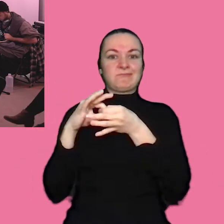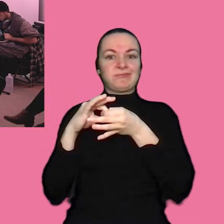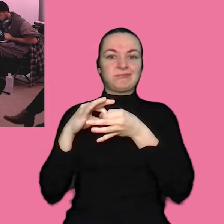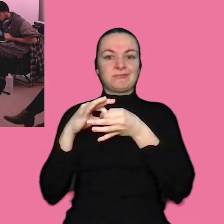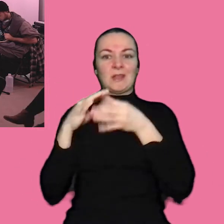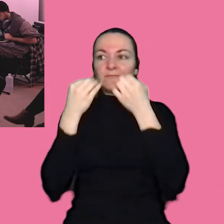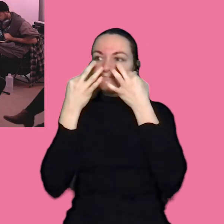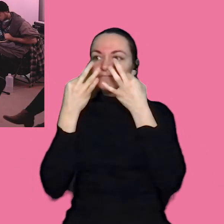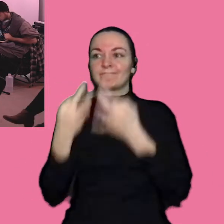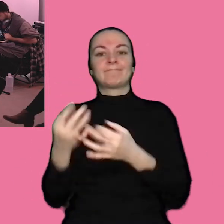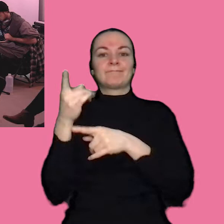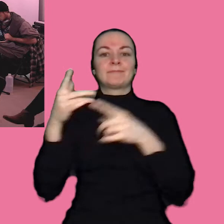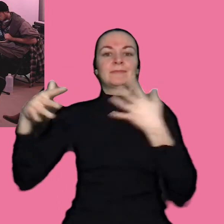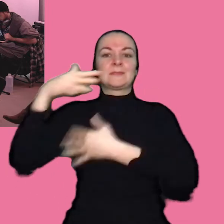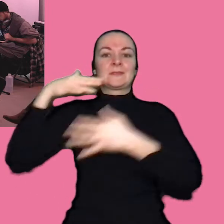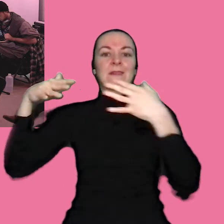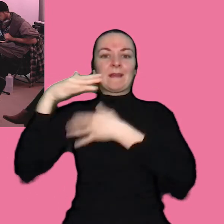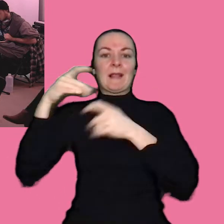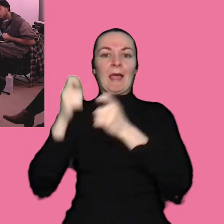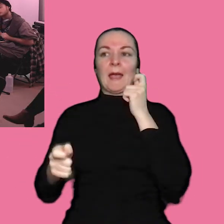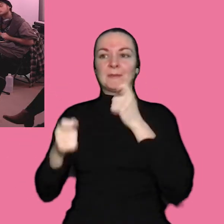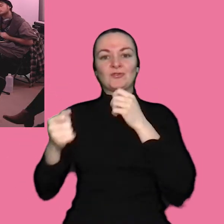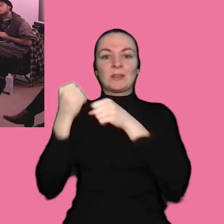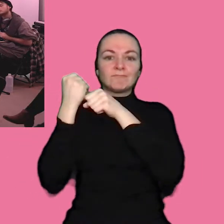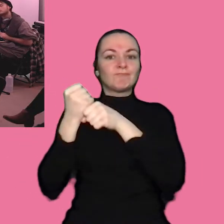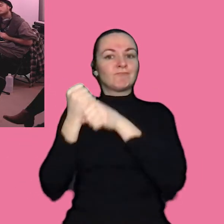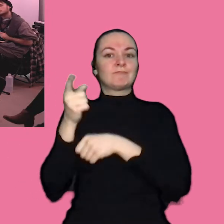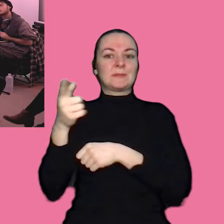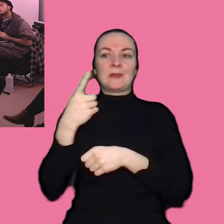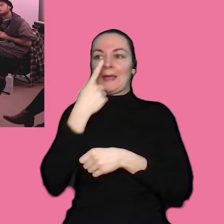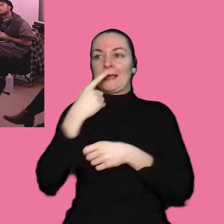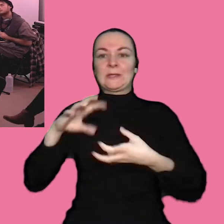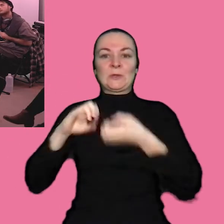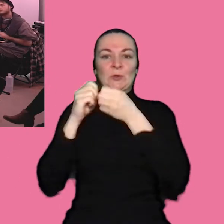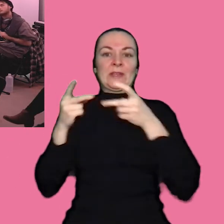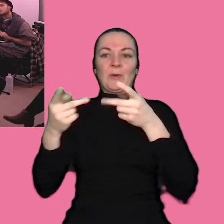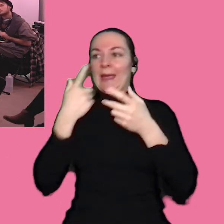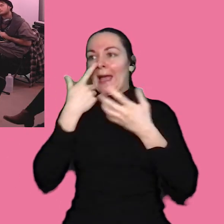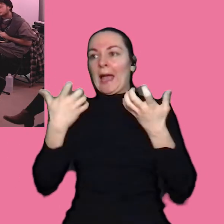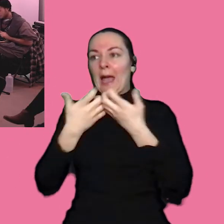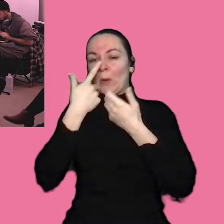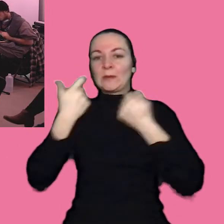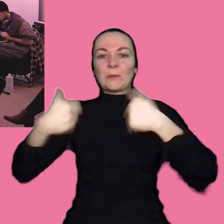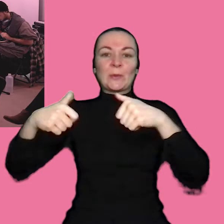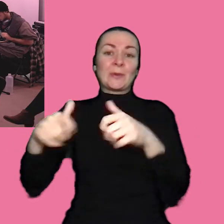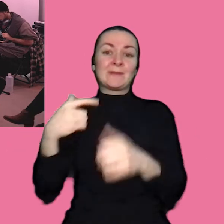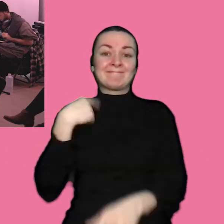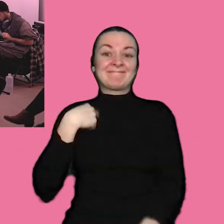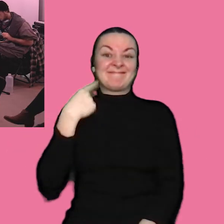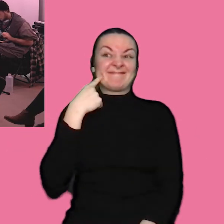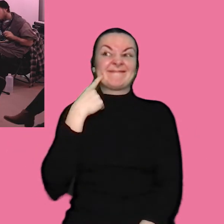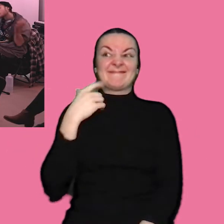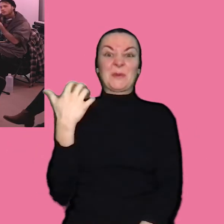of the organizations to look at climate change and what we can do in a creative way. So that's really